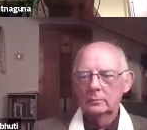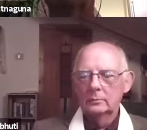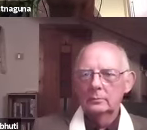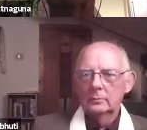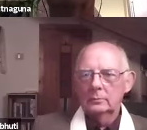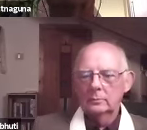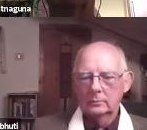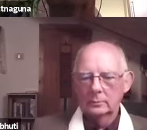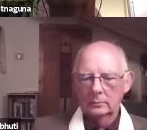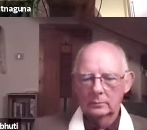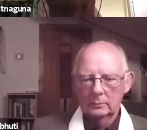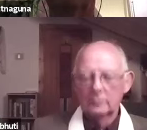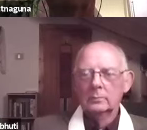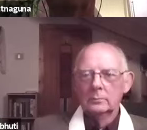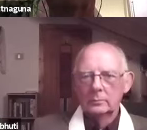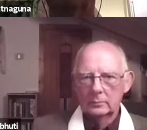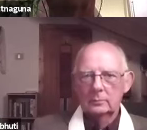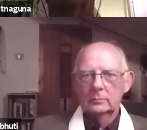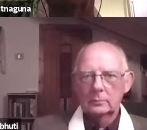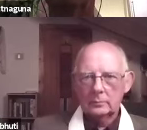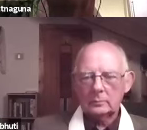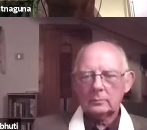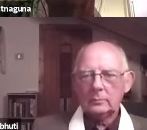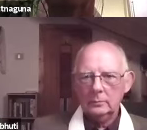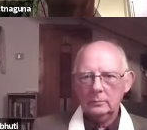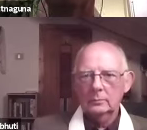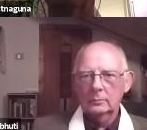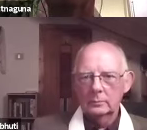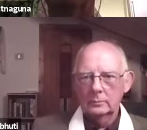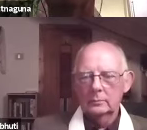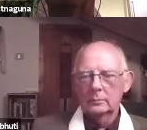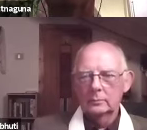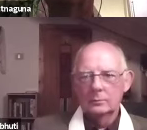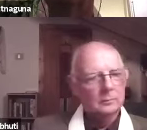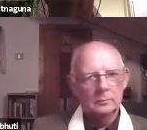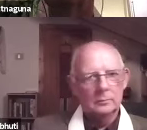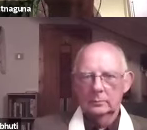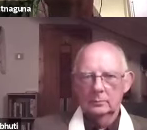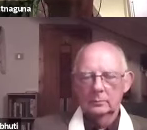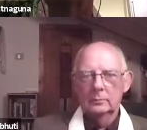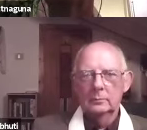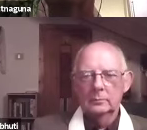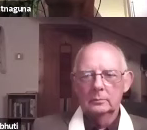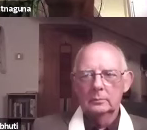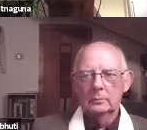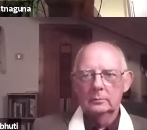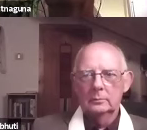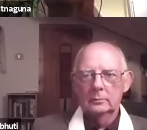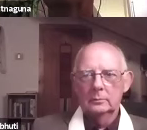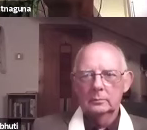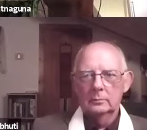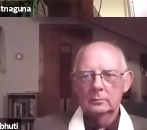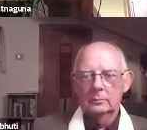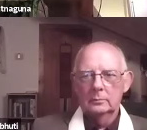and i slightly reacted and made a joke it was said in humor but i will take that on board so i hope